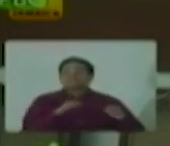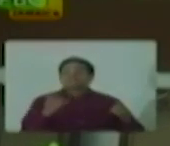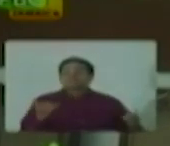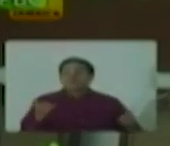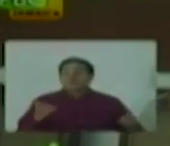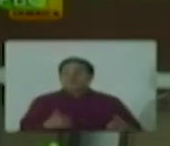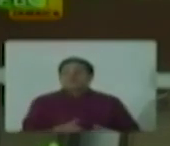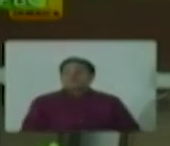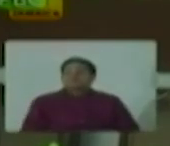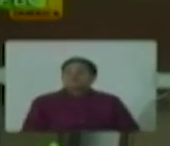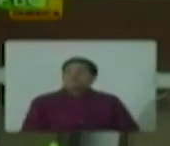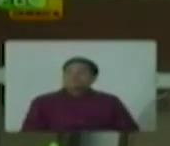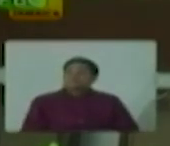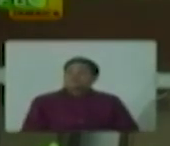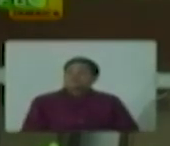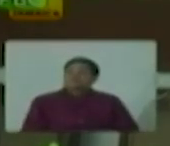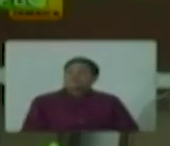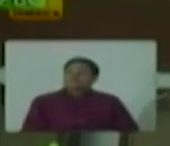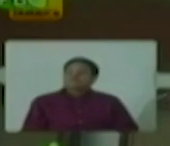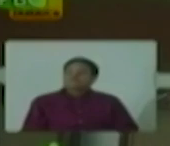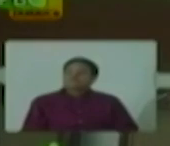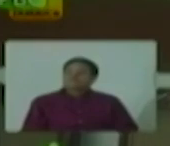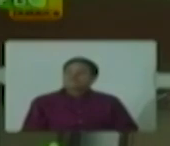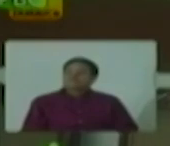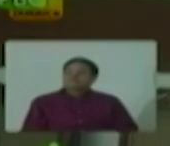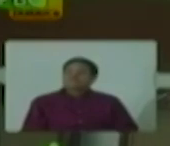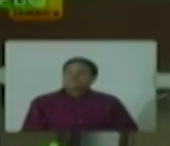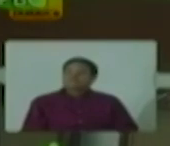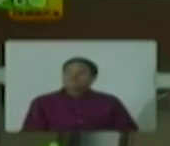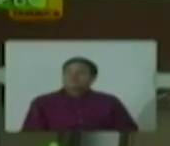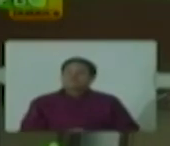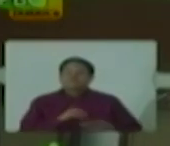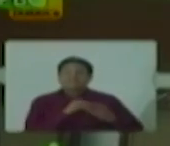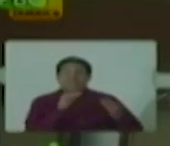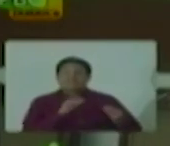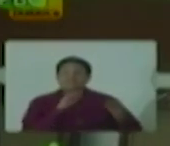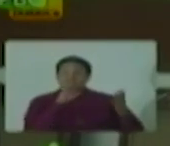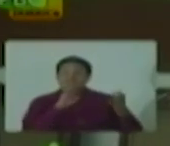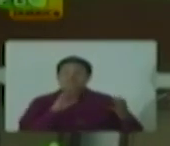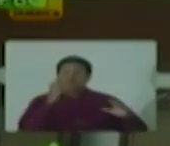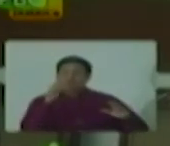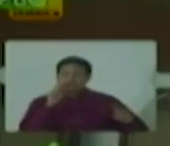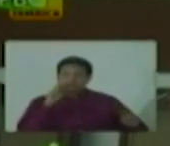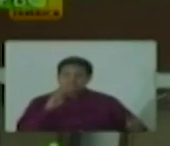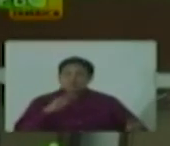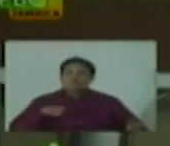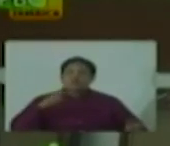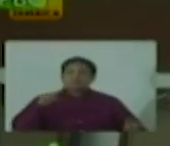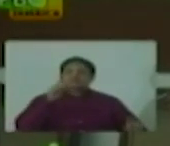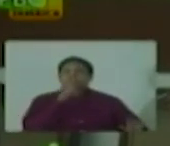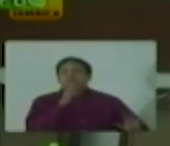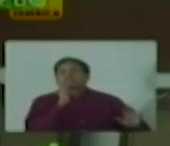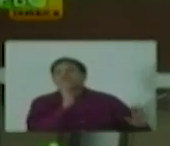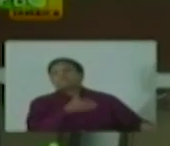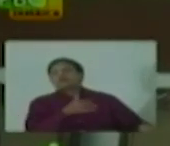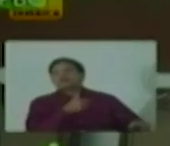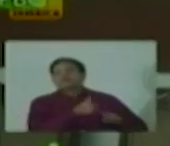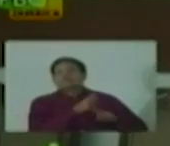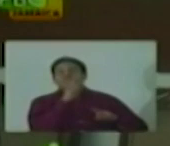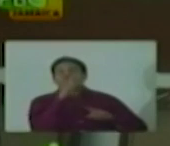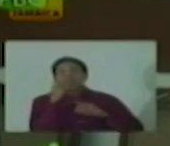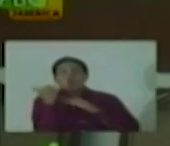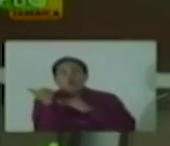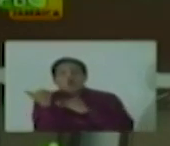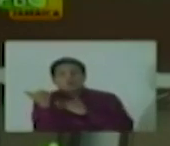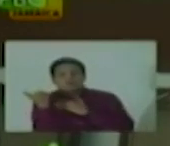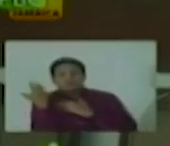Mr. Speaker, even in the face of a crisis, we must not abandon accountability.